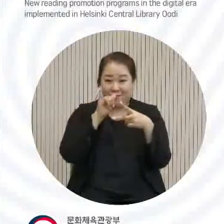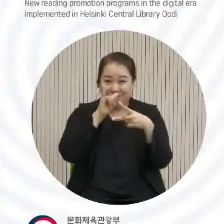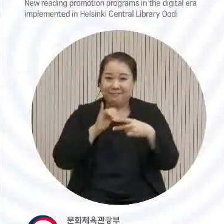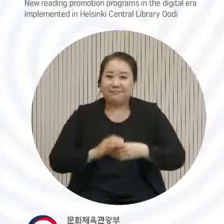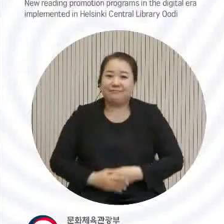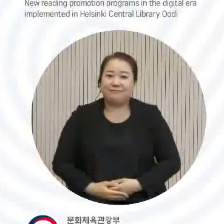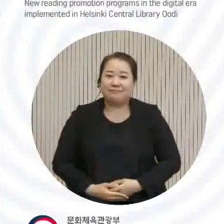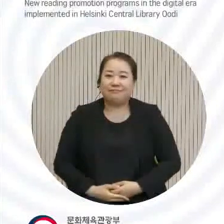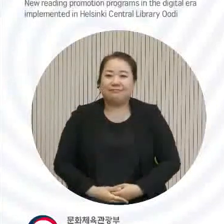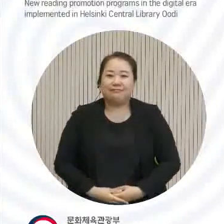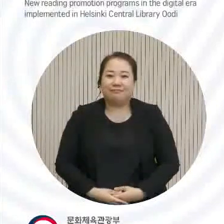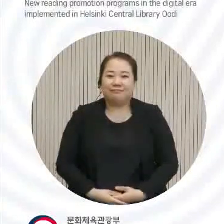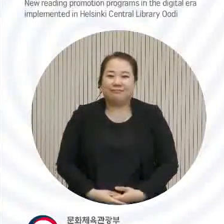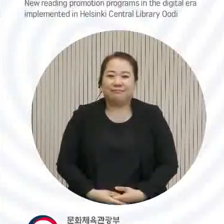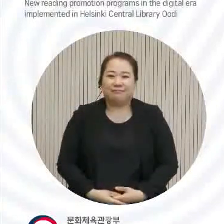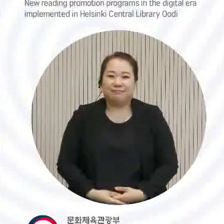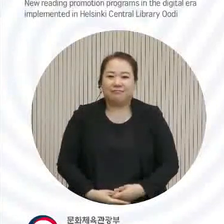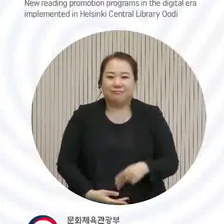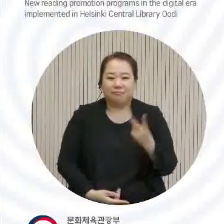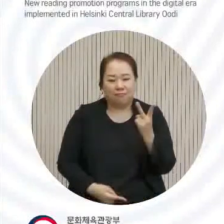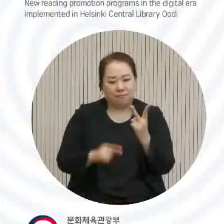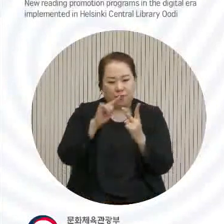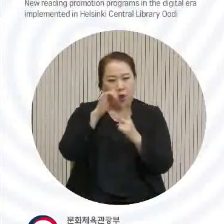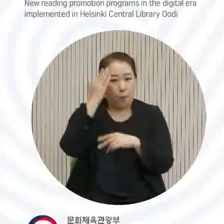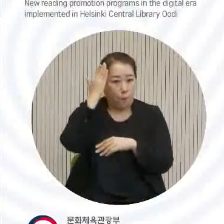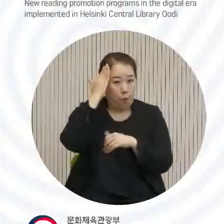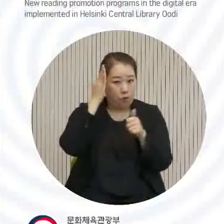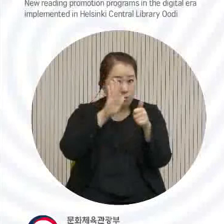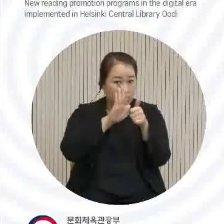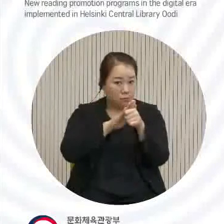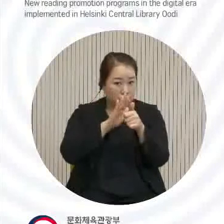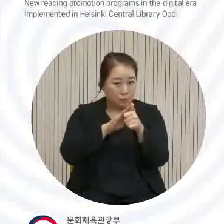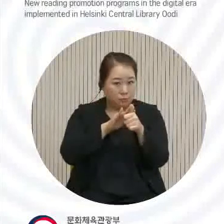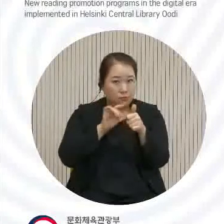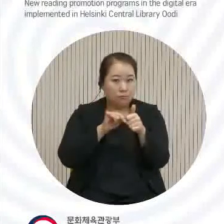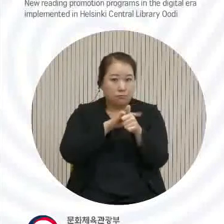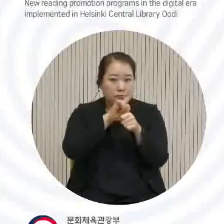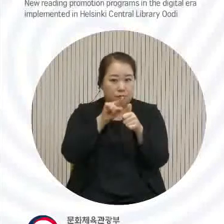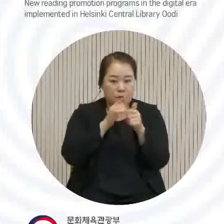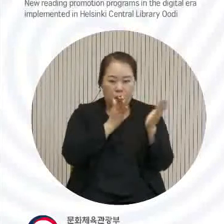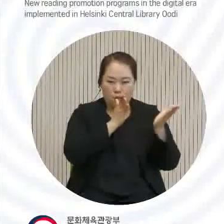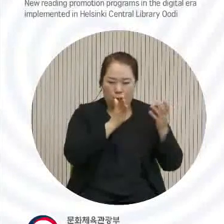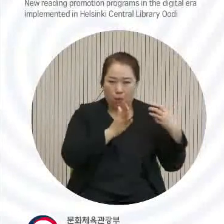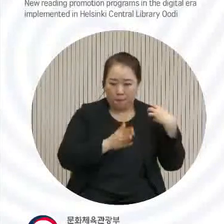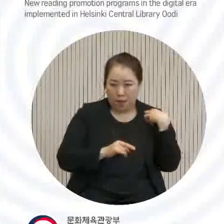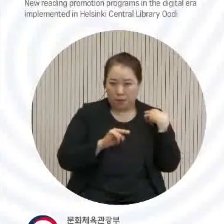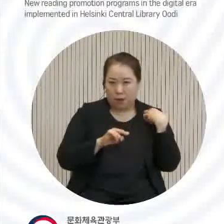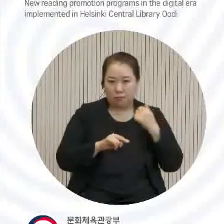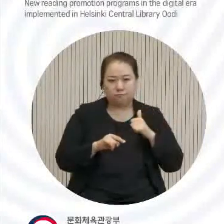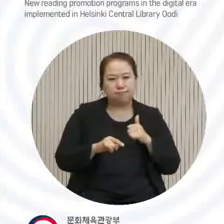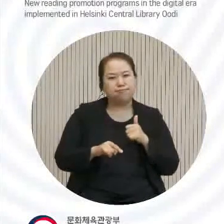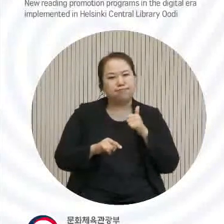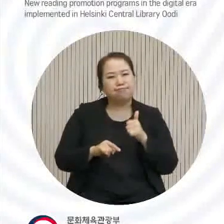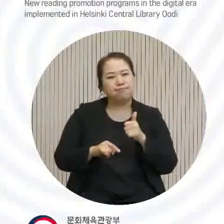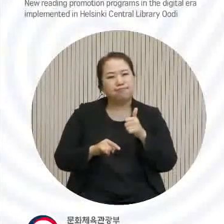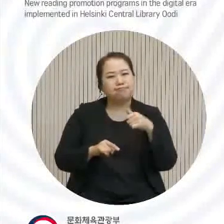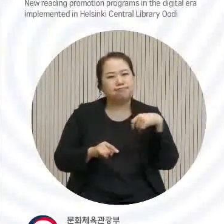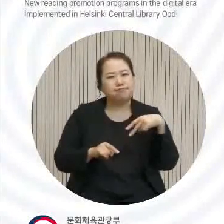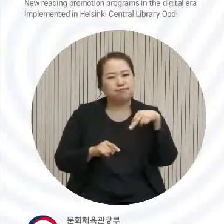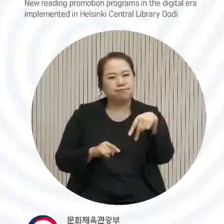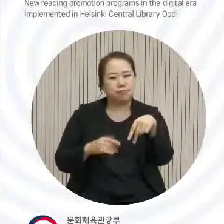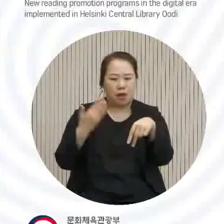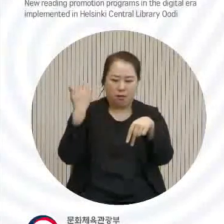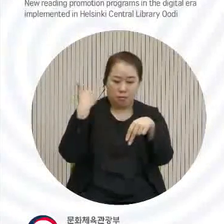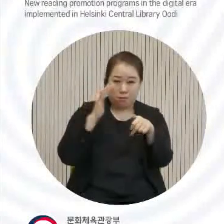A tap in the head, for example, sends the robot kid one step forwards. Tap in the back sends the kid